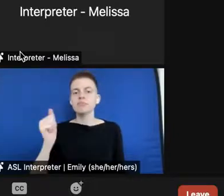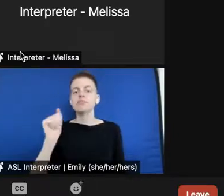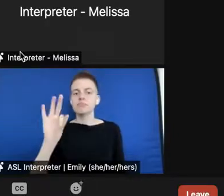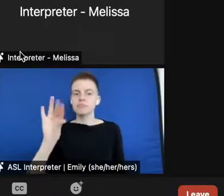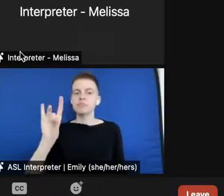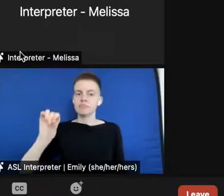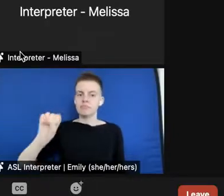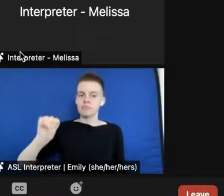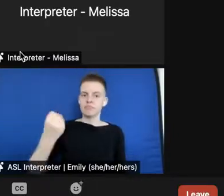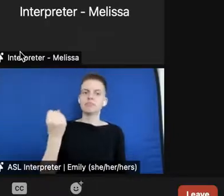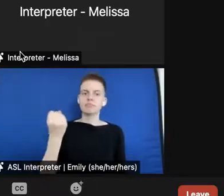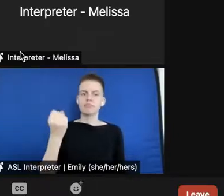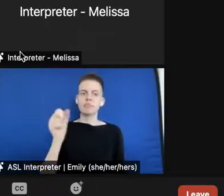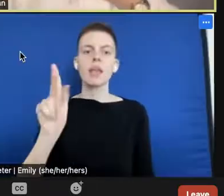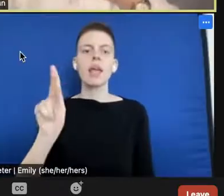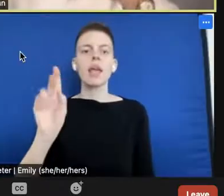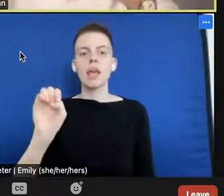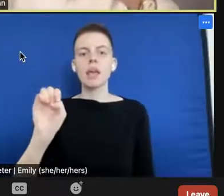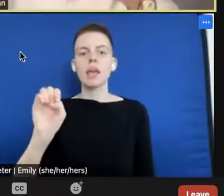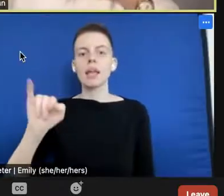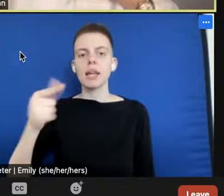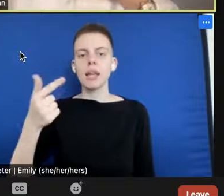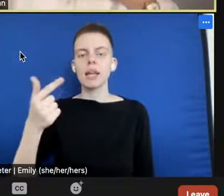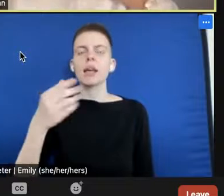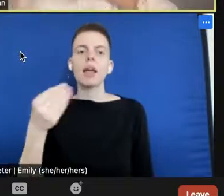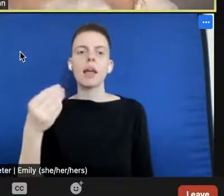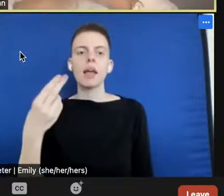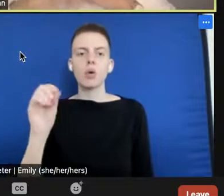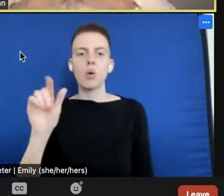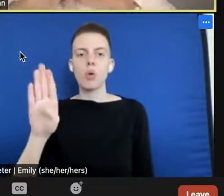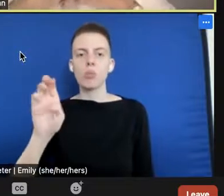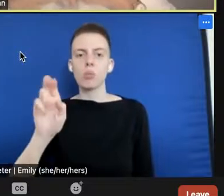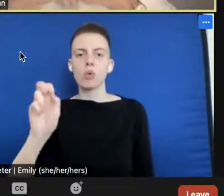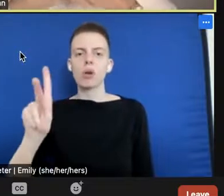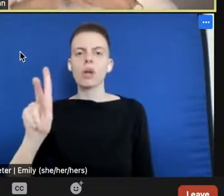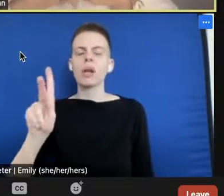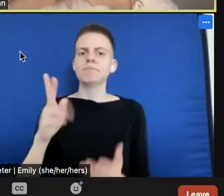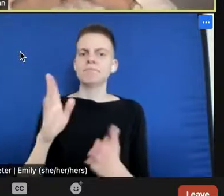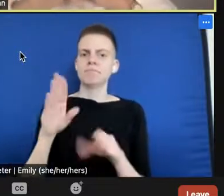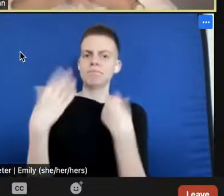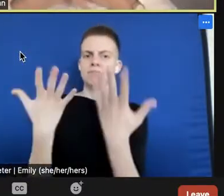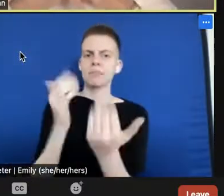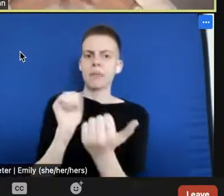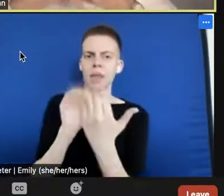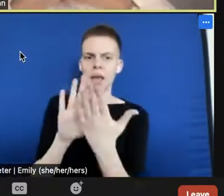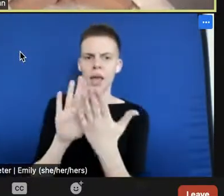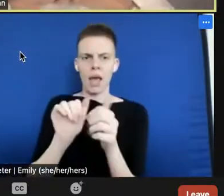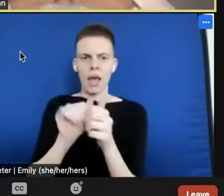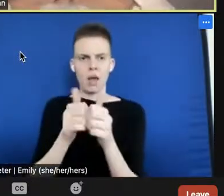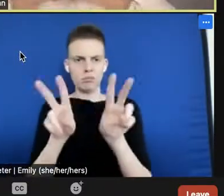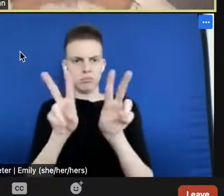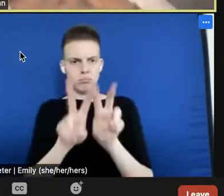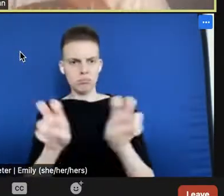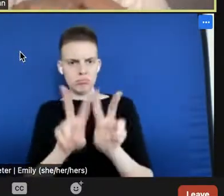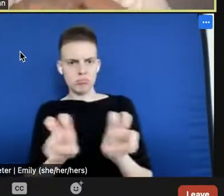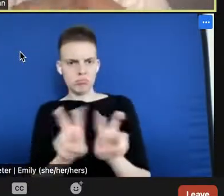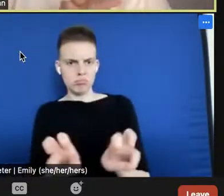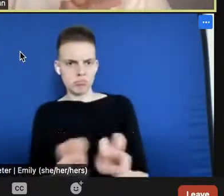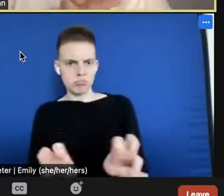the individual needs of the student who has visual impairment, so that we could determine